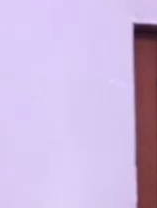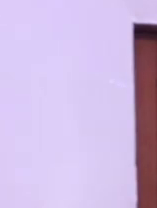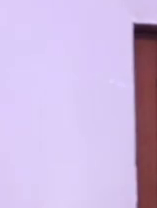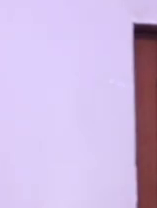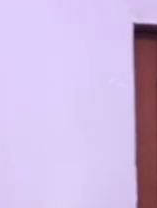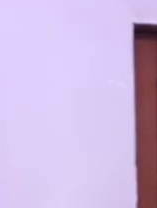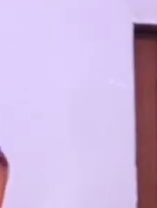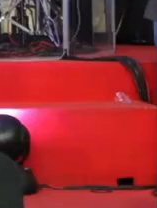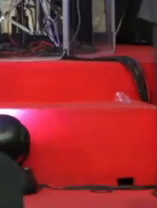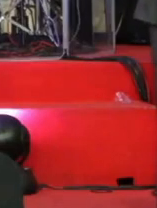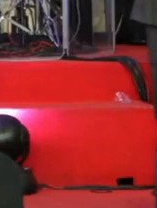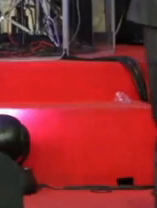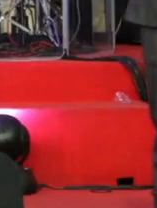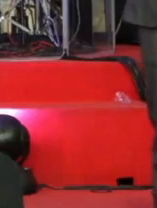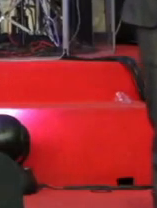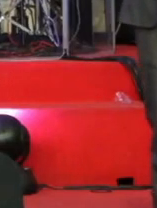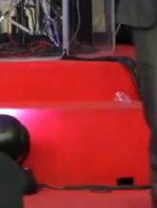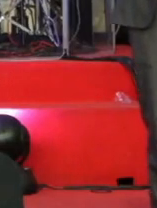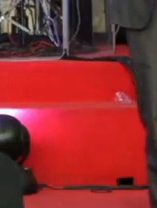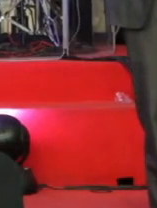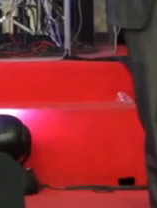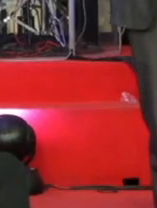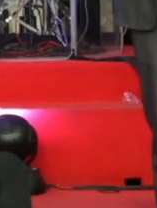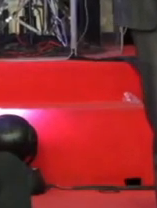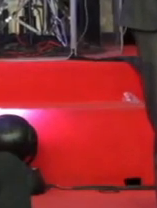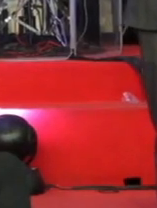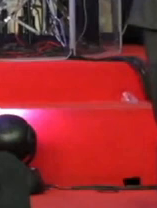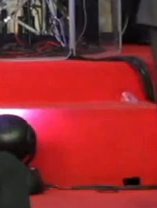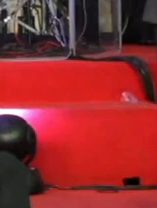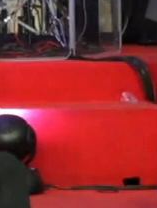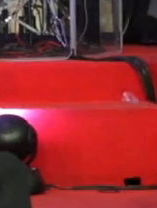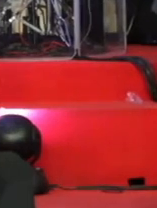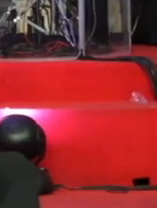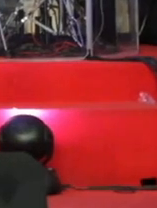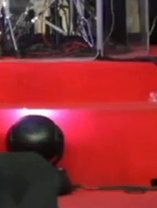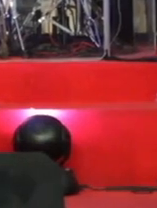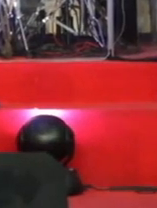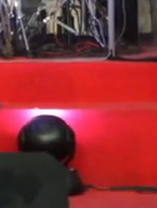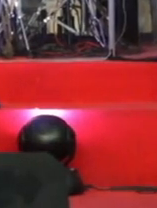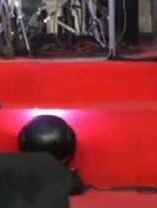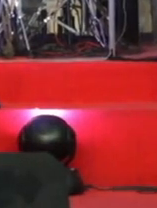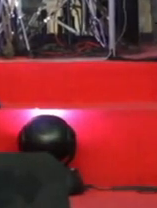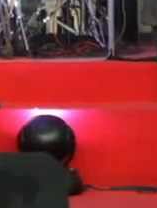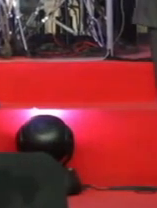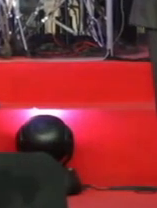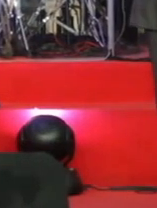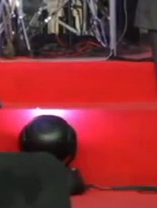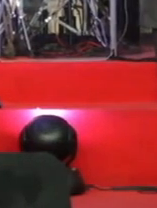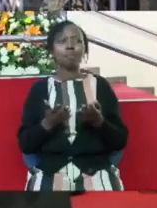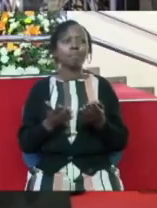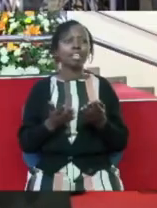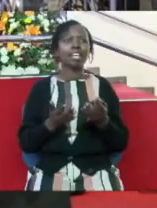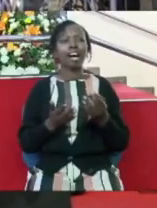so when you hear someone saying that Jesus, there's a Jesus that appeared someplace in Kasarani, someplace in Kawangware, it is a lie because we have